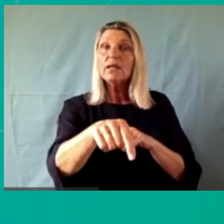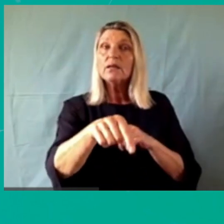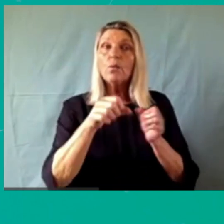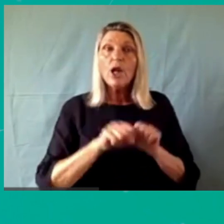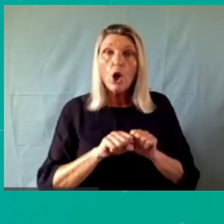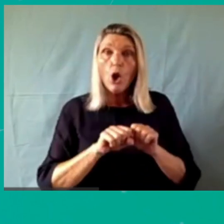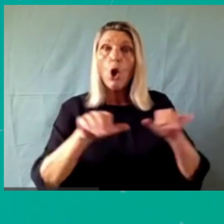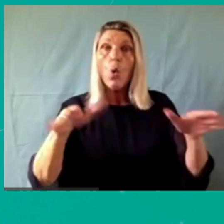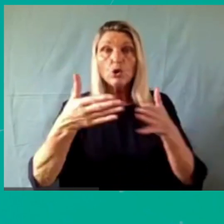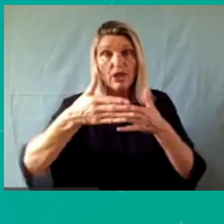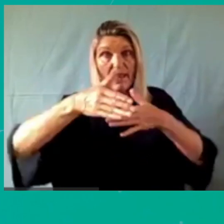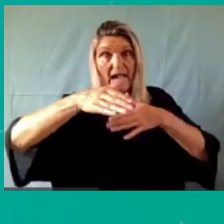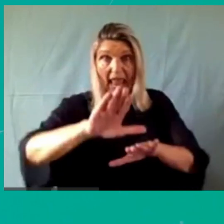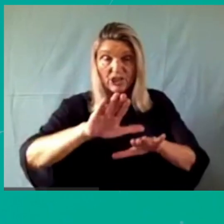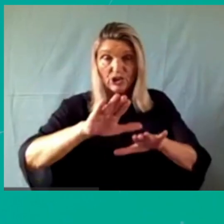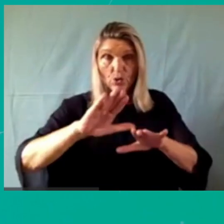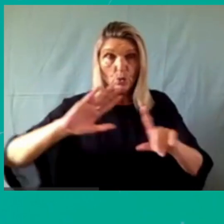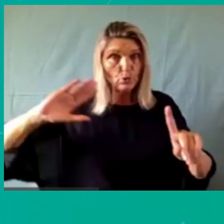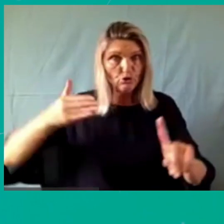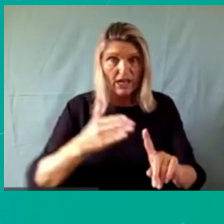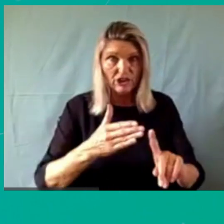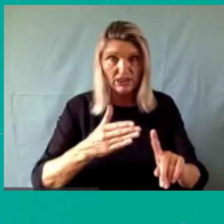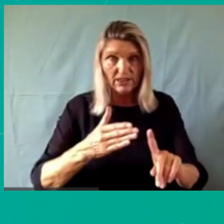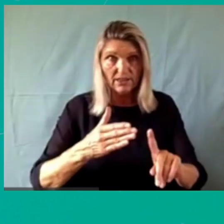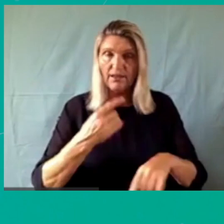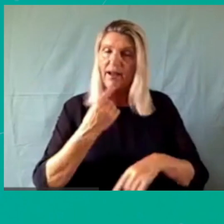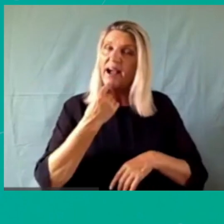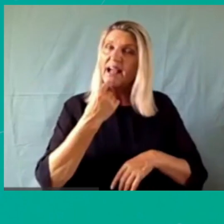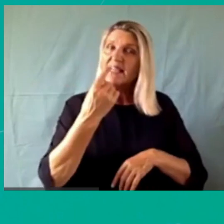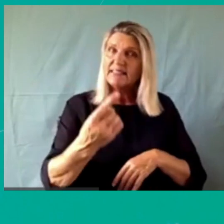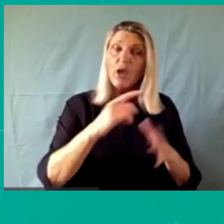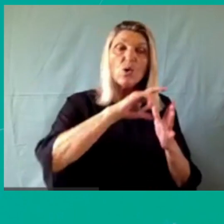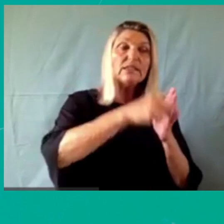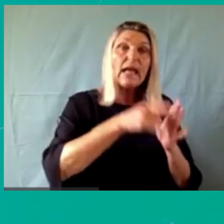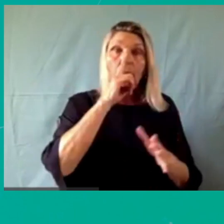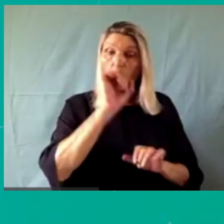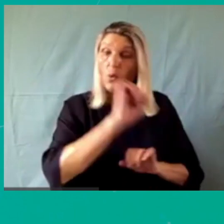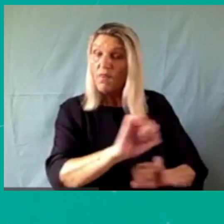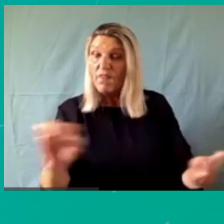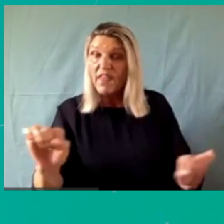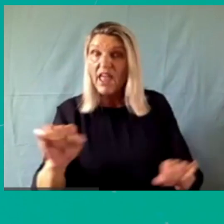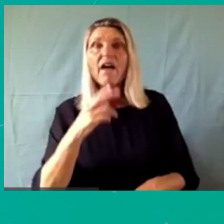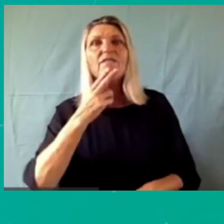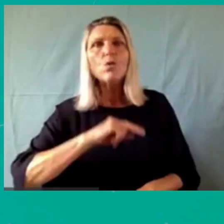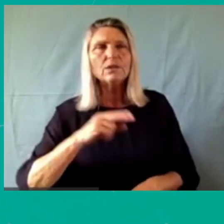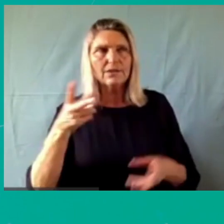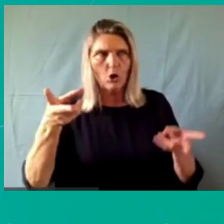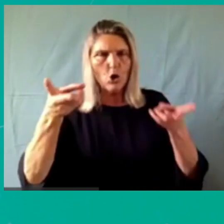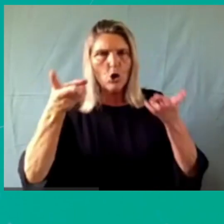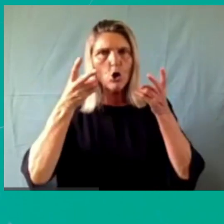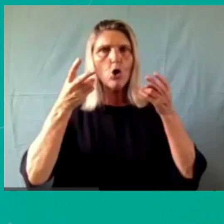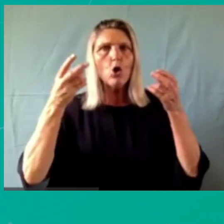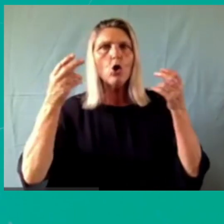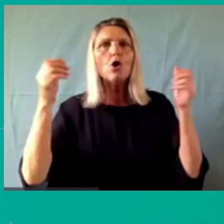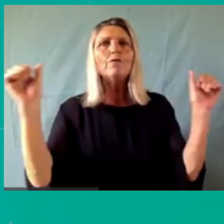can tell you that the voices of disabled people have been heard, and there will be a comprehensive set